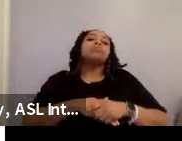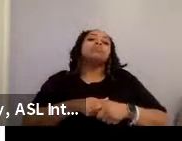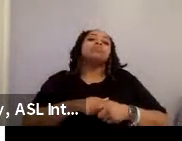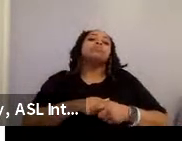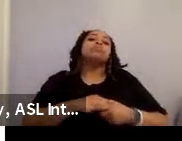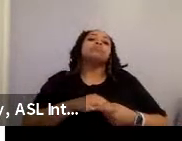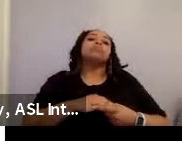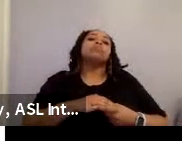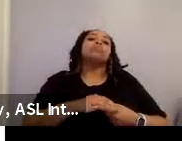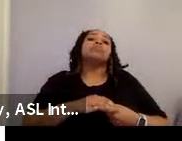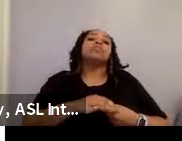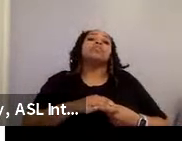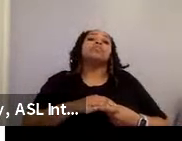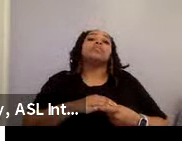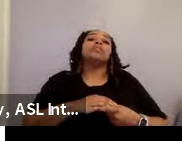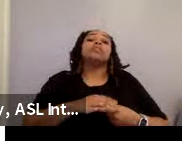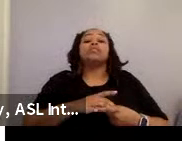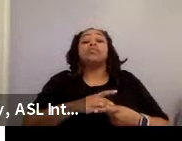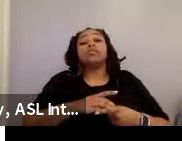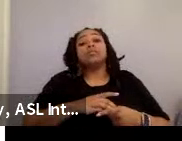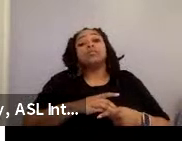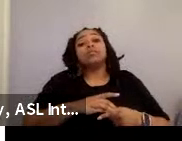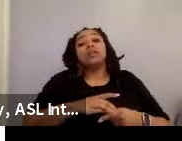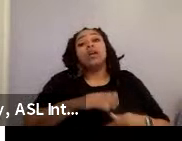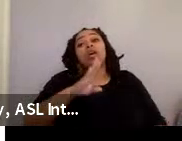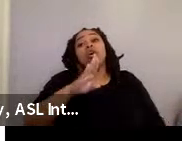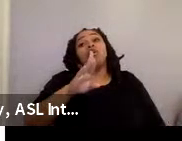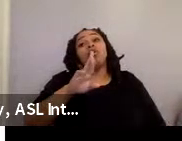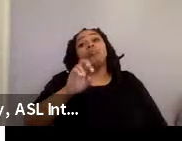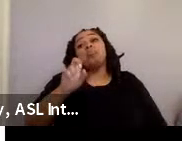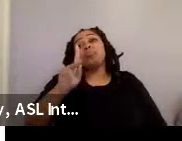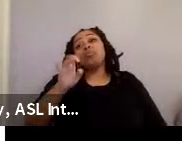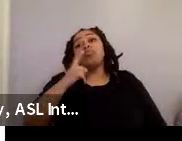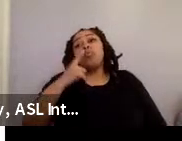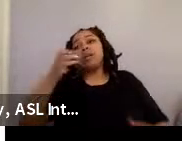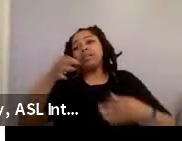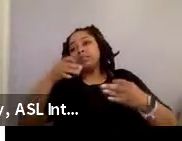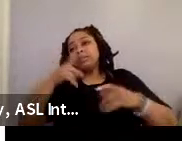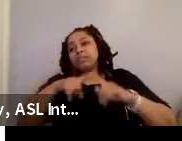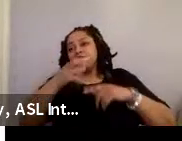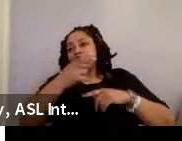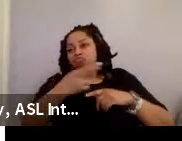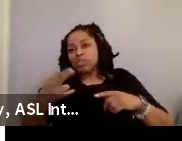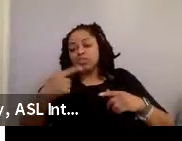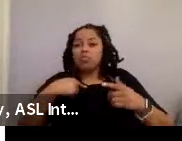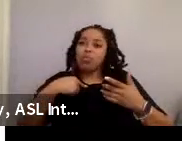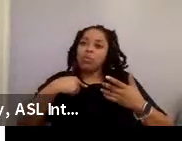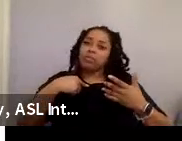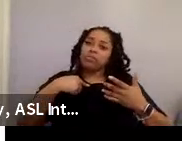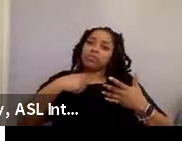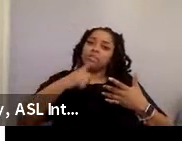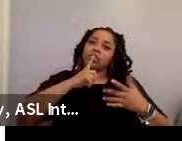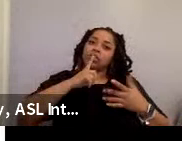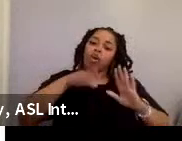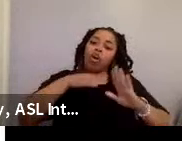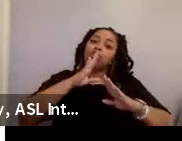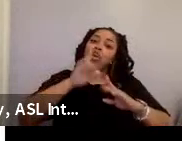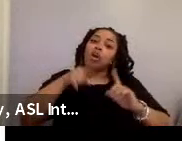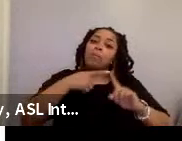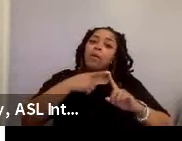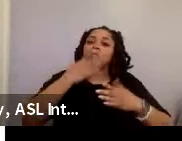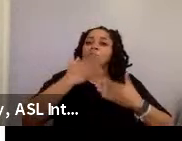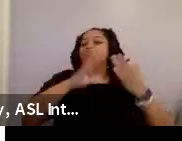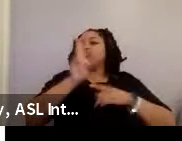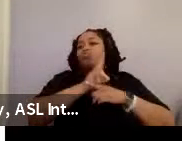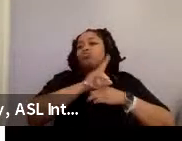end of this deck, Brooke's going to take us through some resources where we mention some of these. What do we